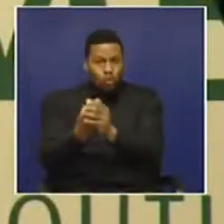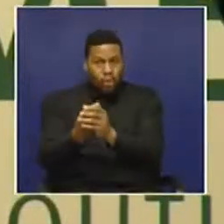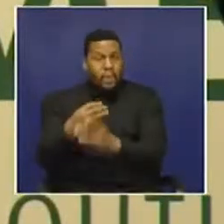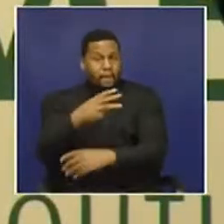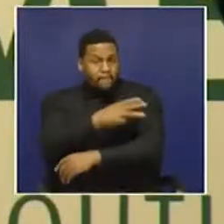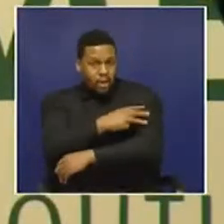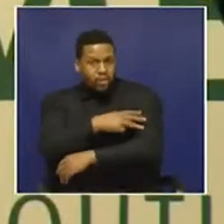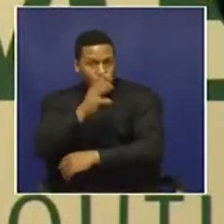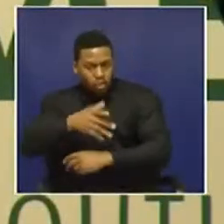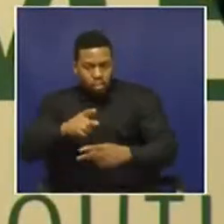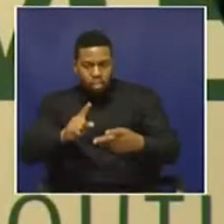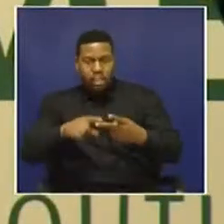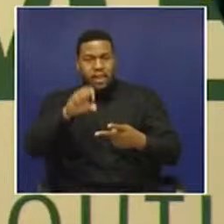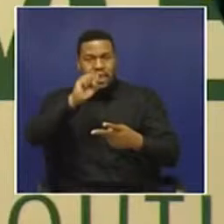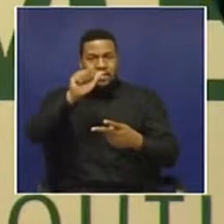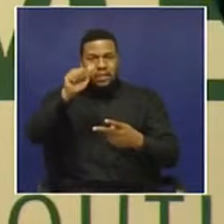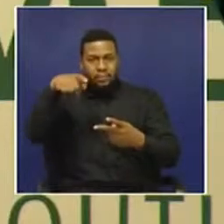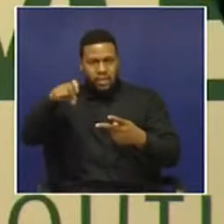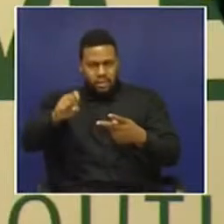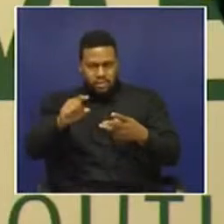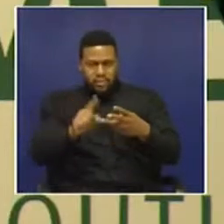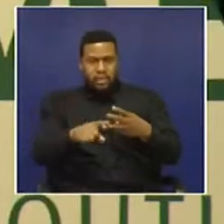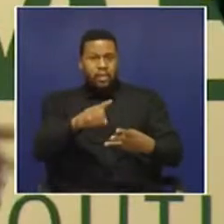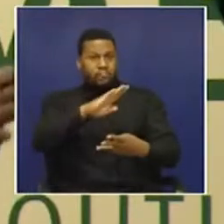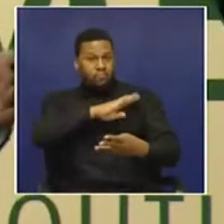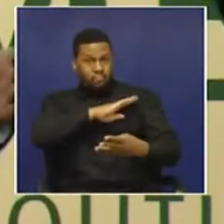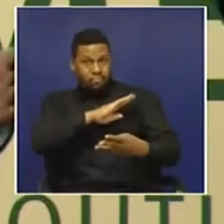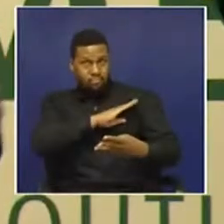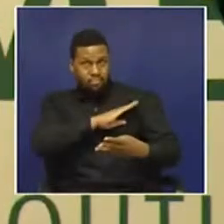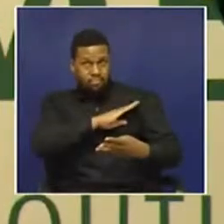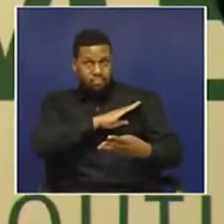SAPS, and the Defence Force.